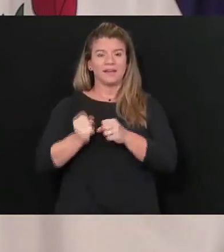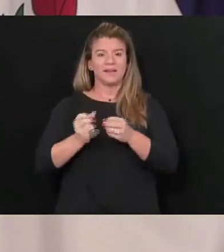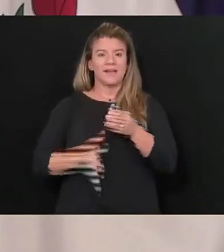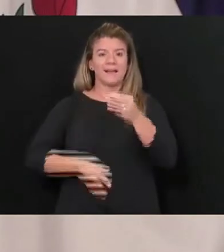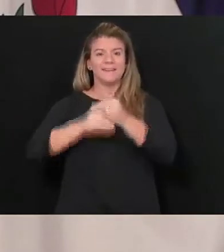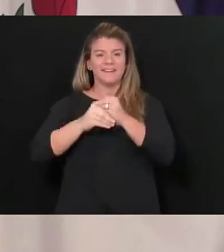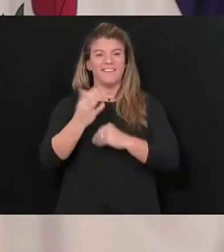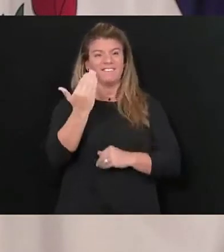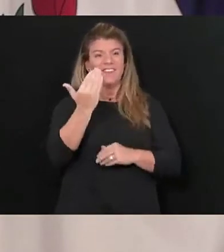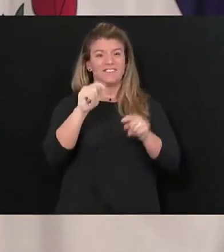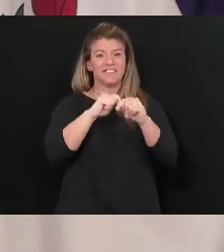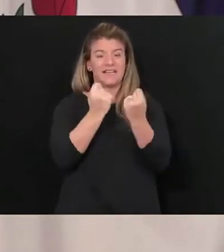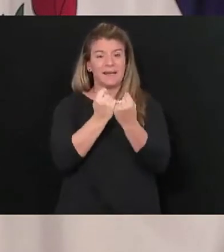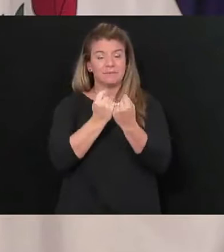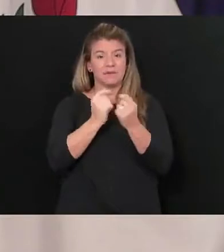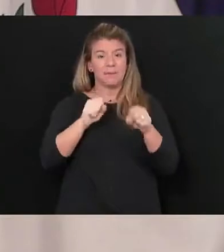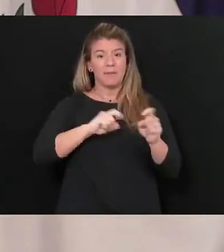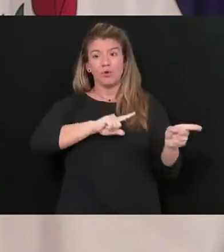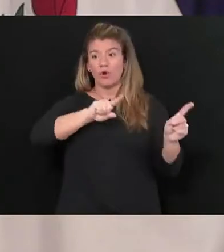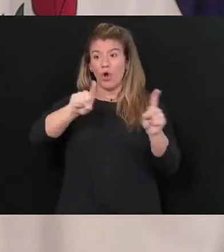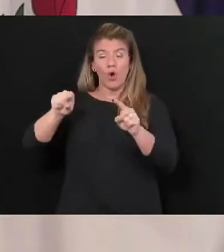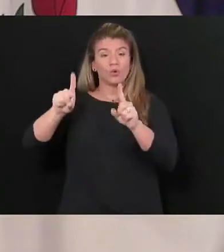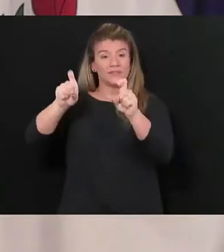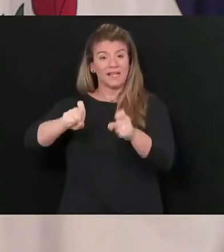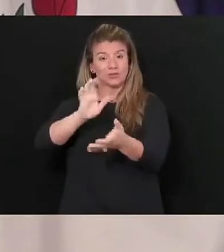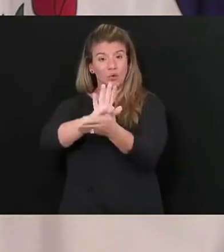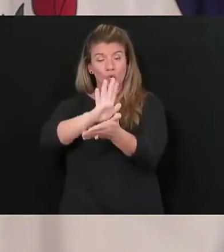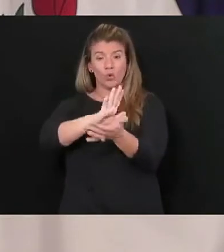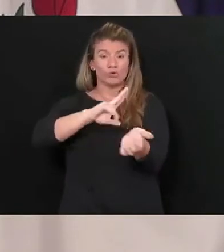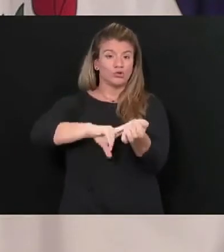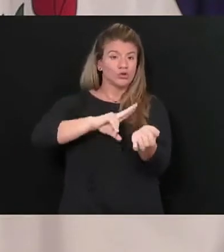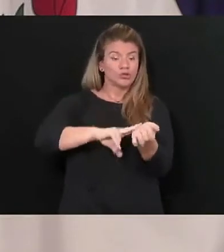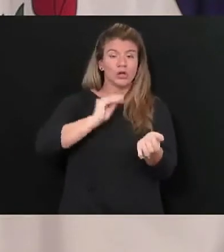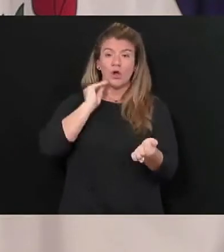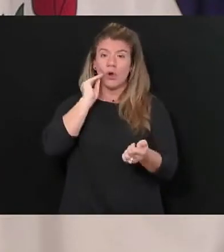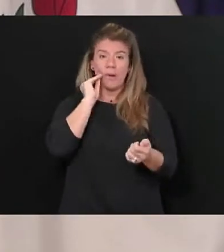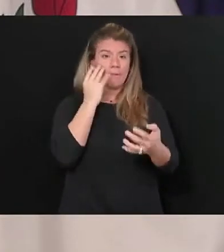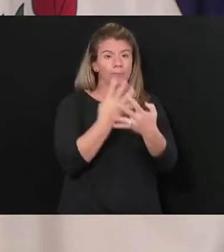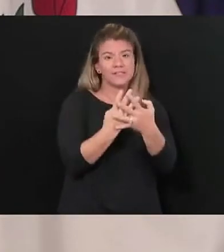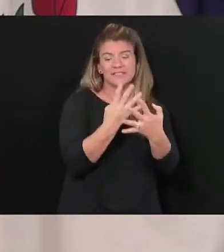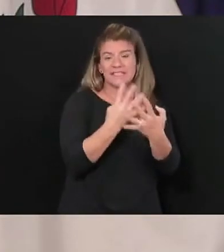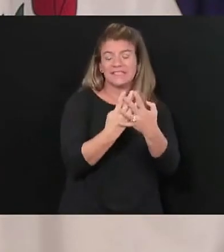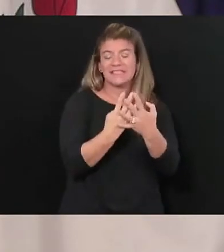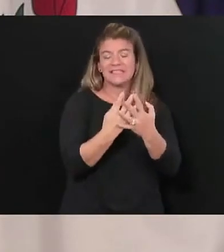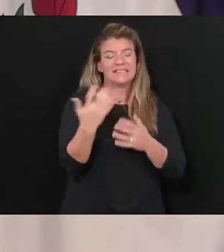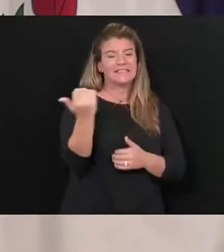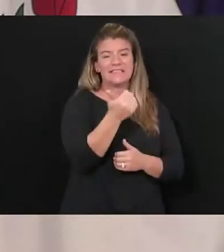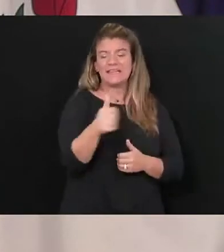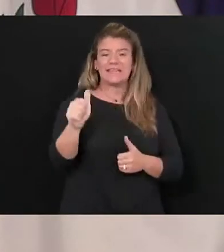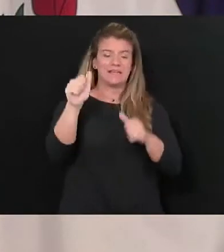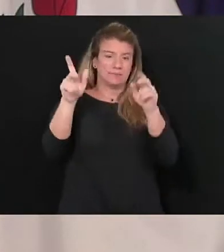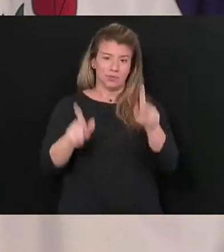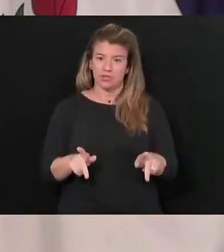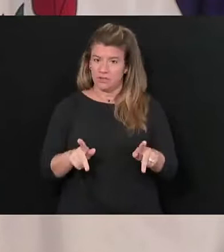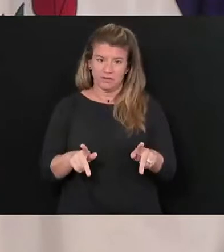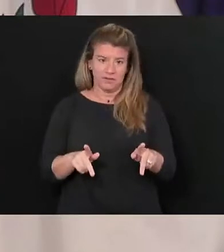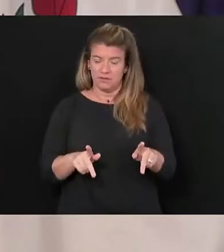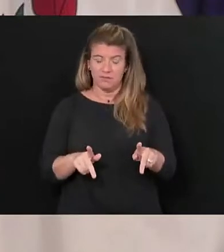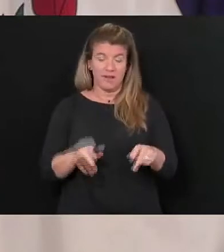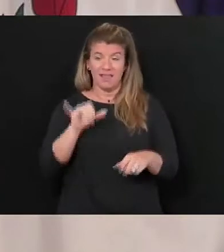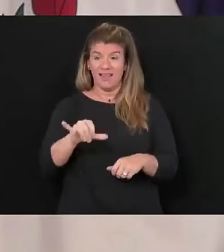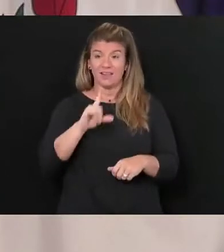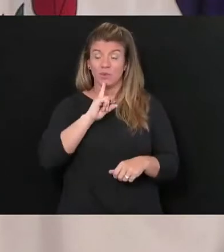teams to test our schools, nursing homes, prisons, you know, anybody and everybody. You know, this more